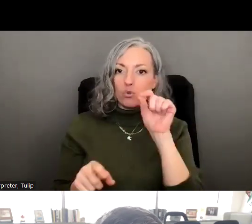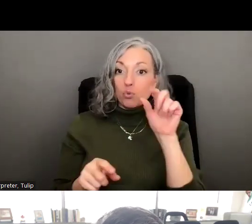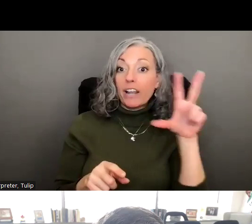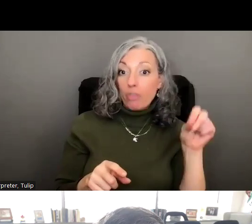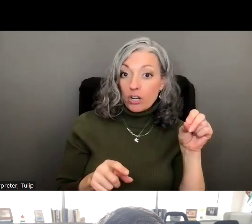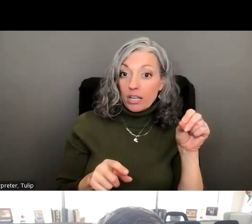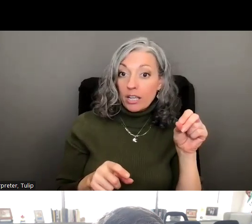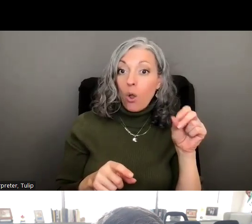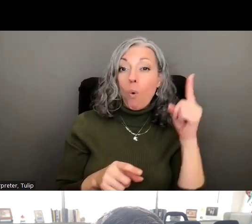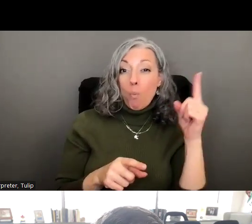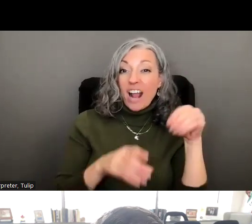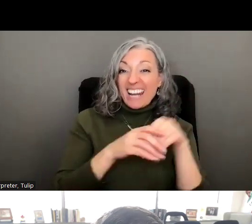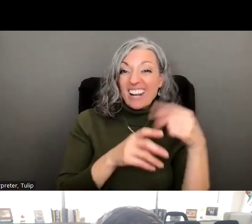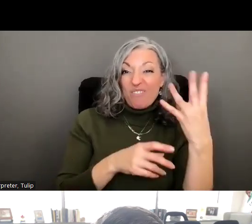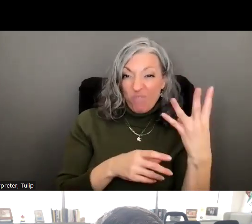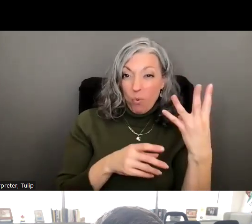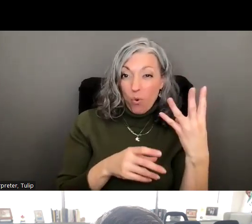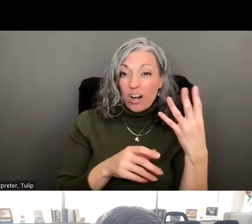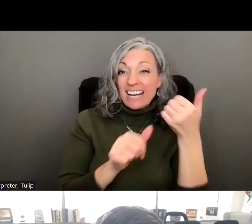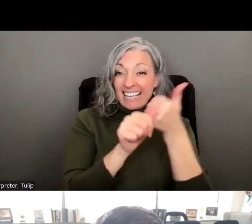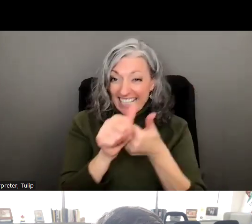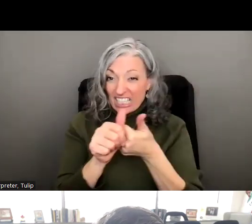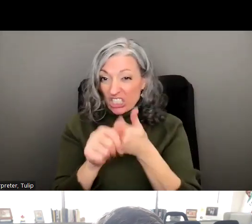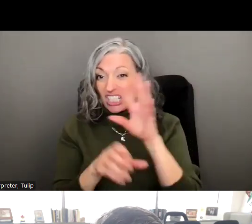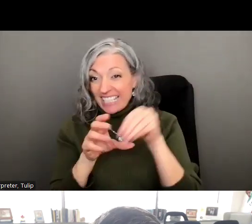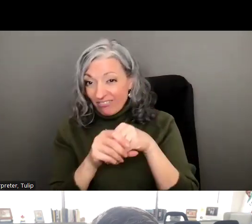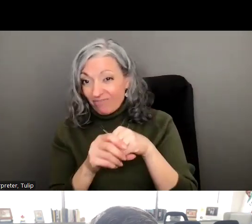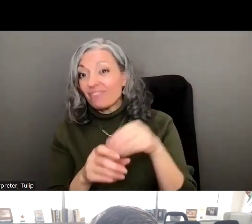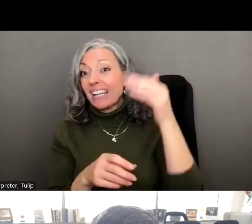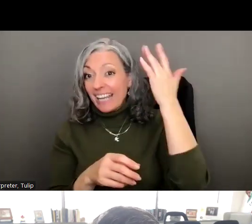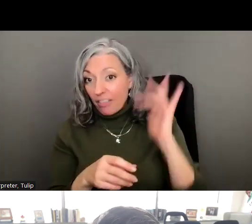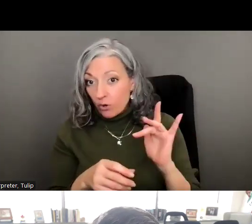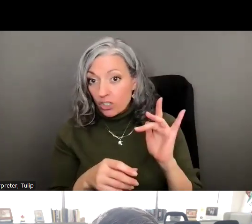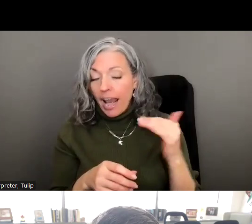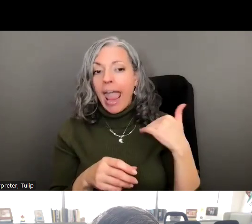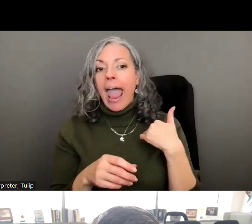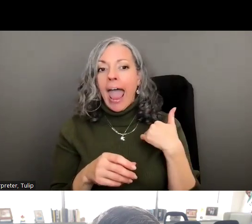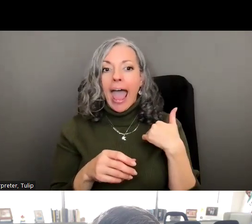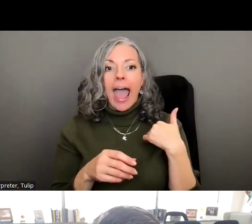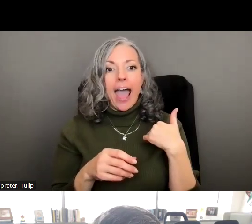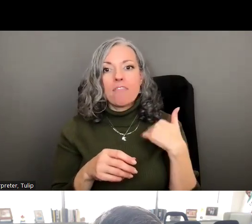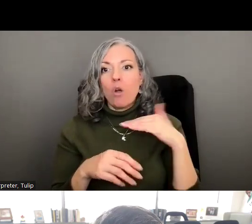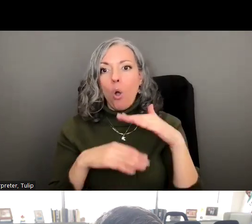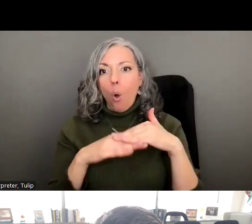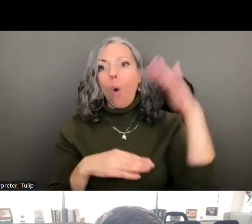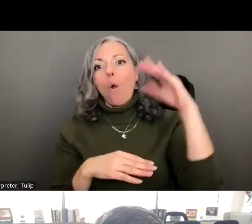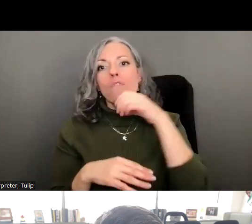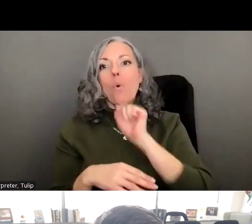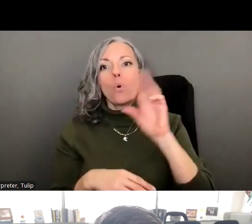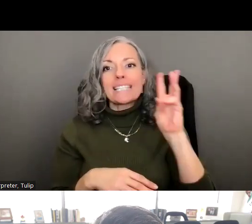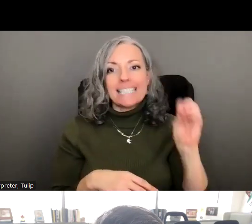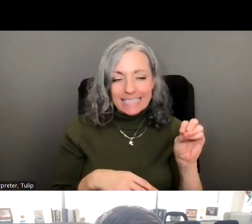be age 60 or older. And in just over a decade, we'll have about 2 million Californians who are going to